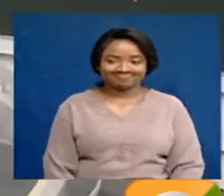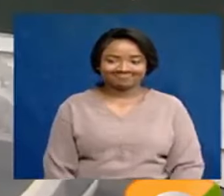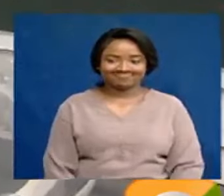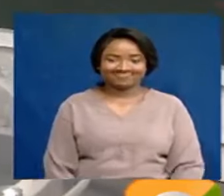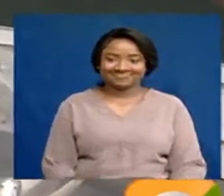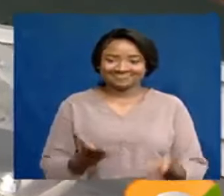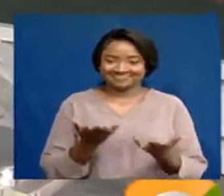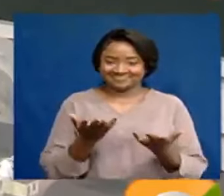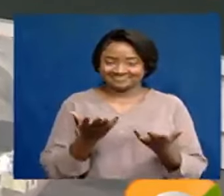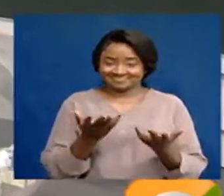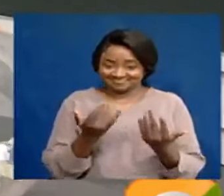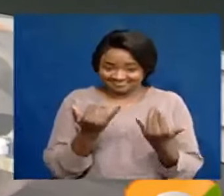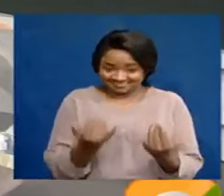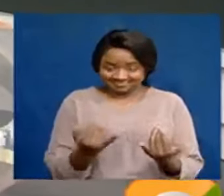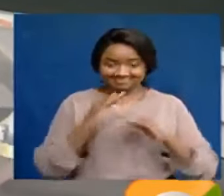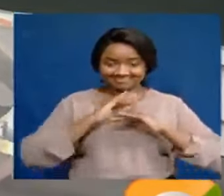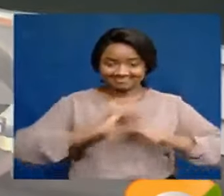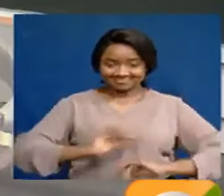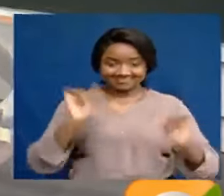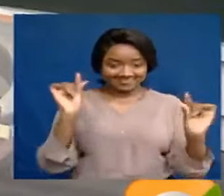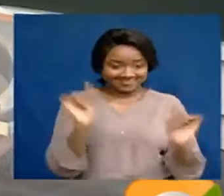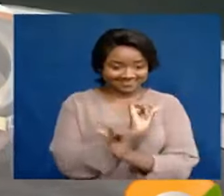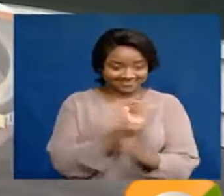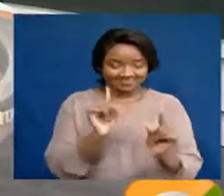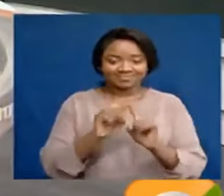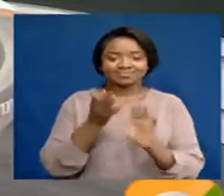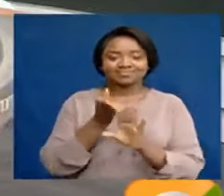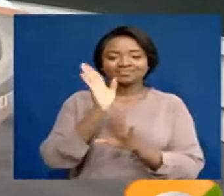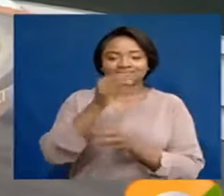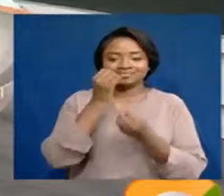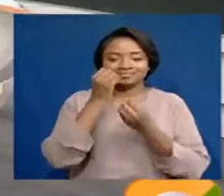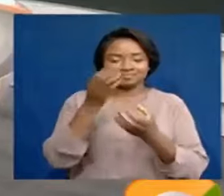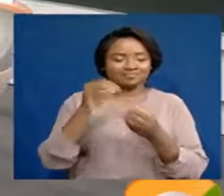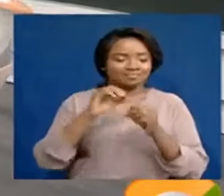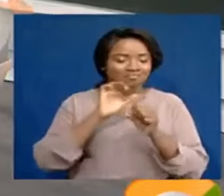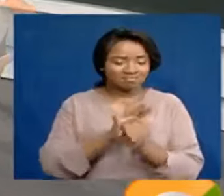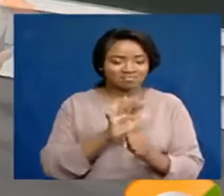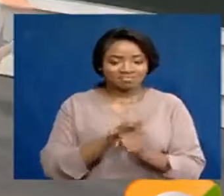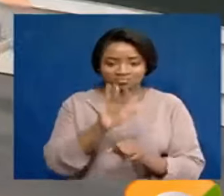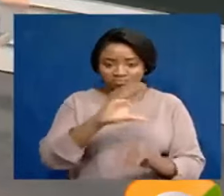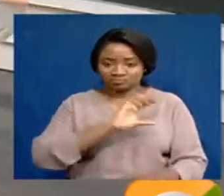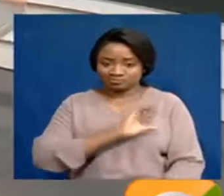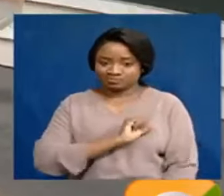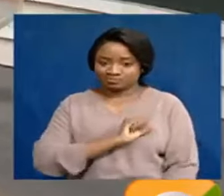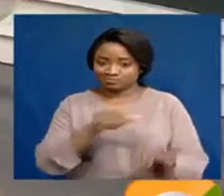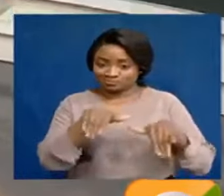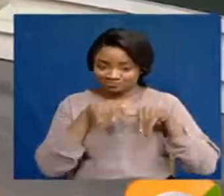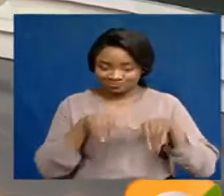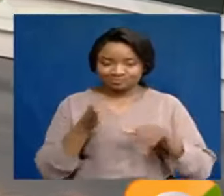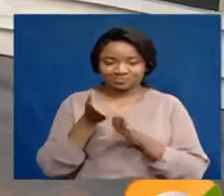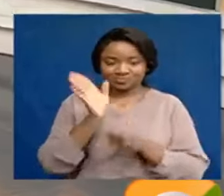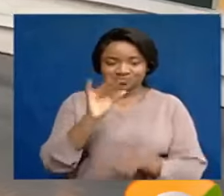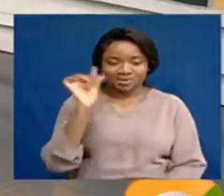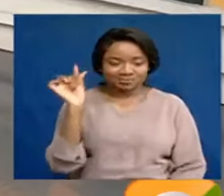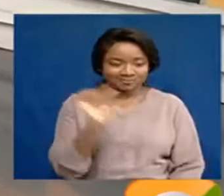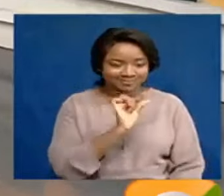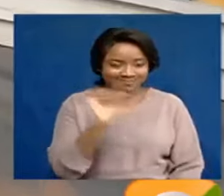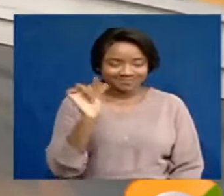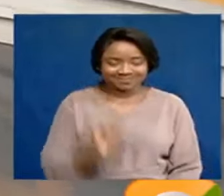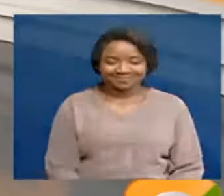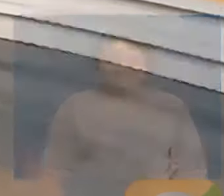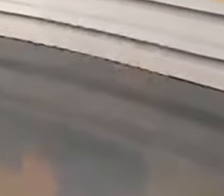Na mtazamaji, tunapumzika kidogo, tutoe nafasi kwa matangazo upande wa pili, lakini usende mbali, kwani taarifa zaidi ni muda usiokuwa